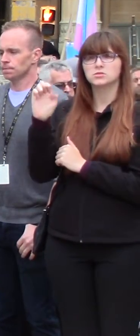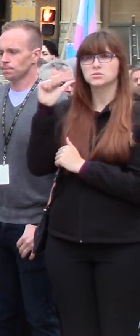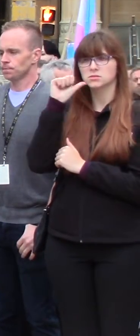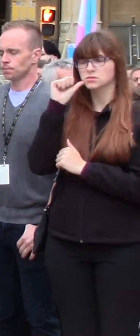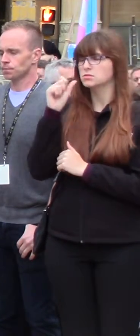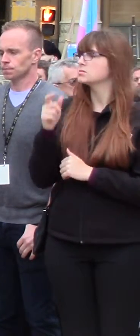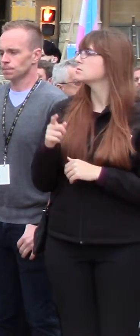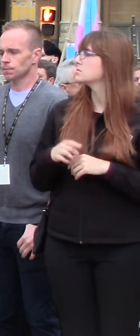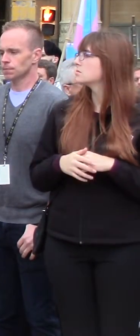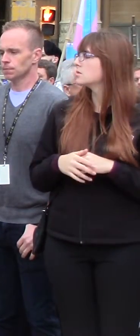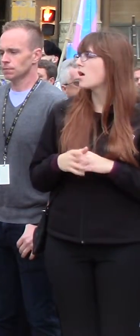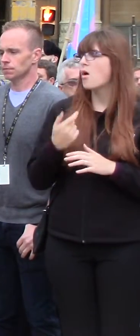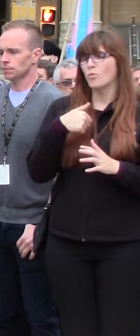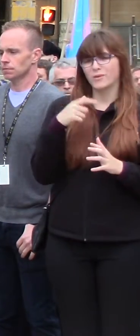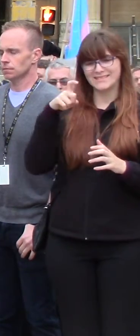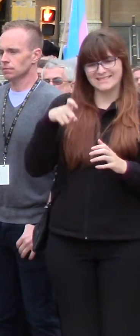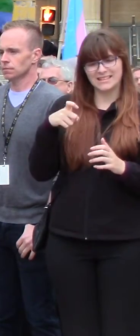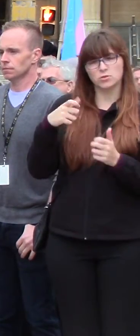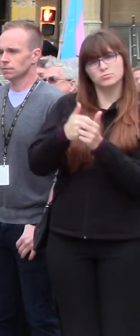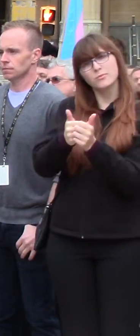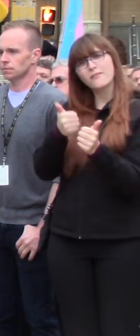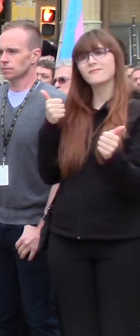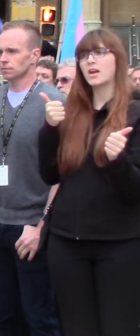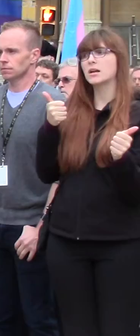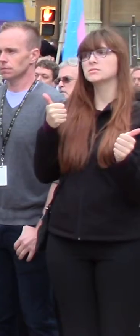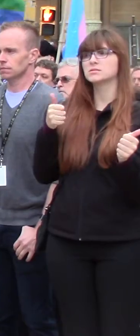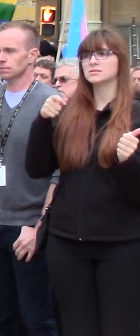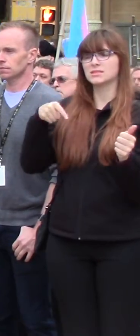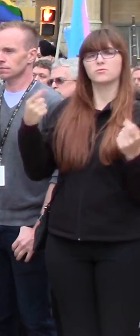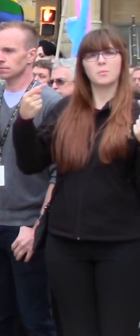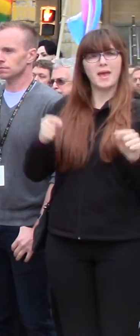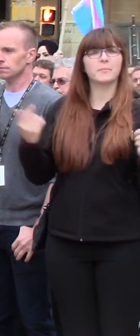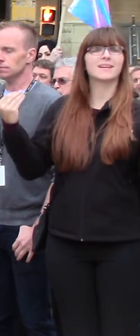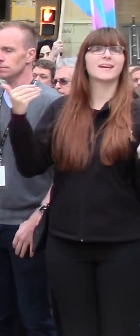to prevent these mass shootings from occurring again.